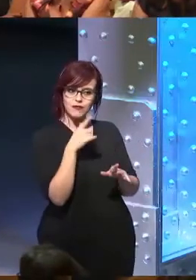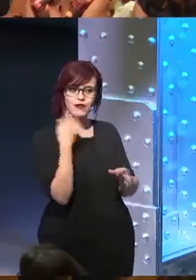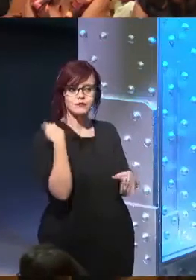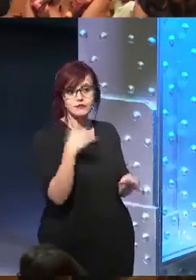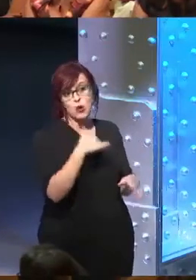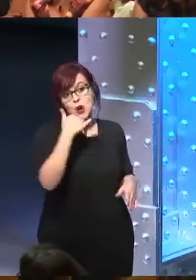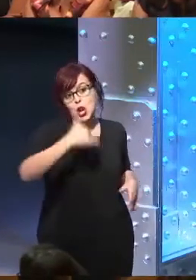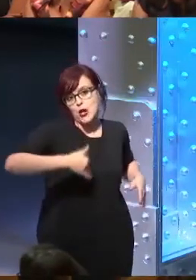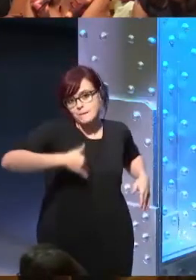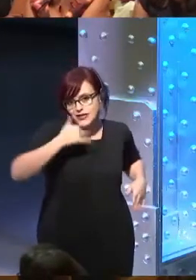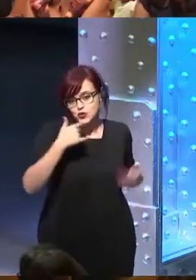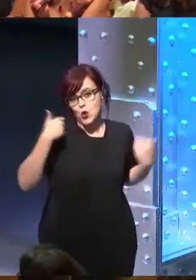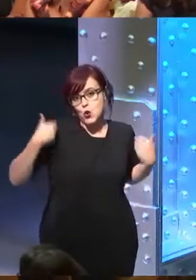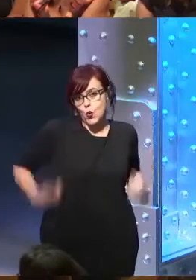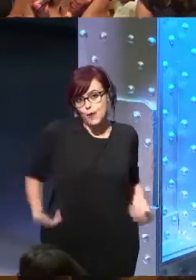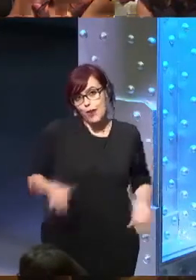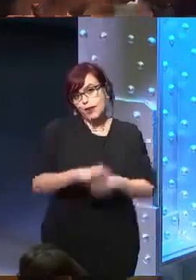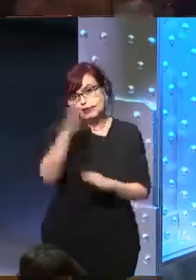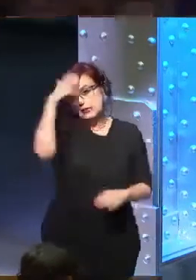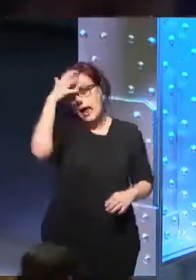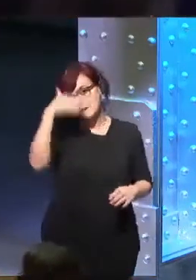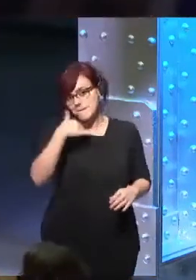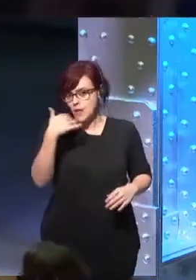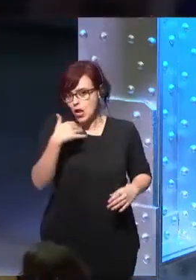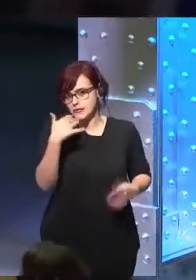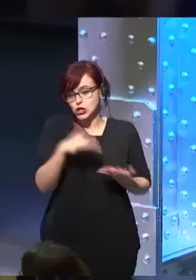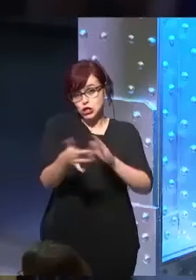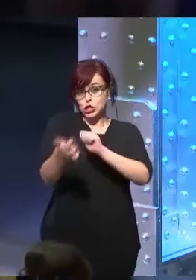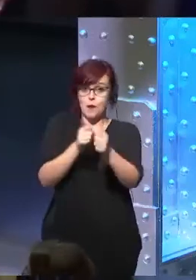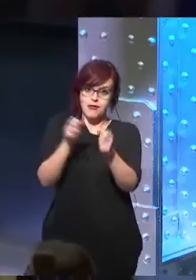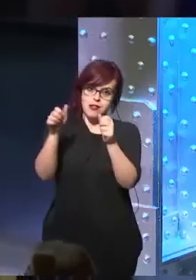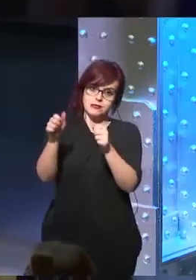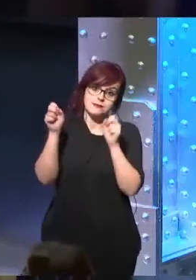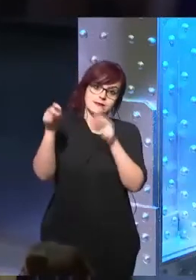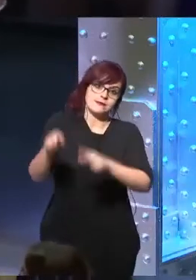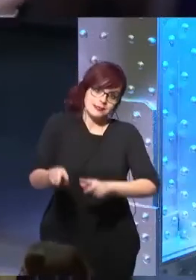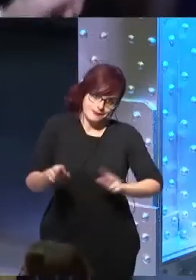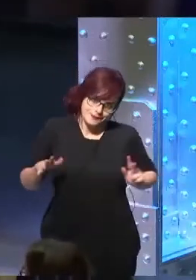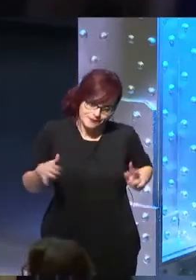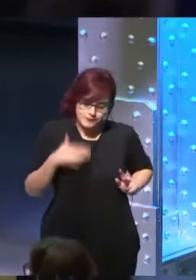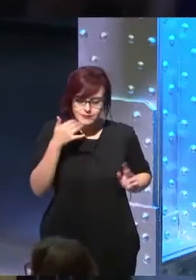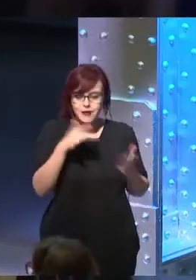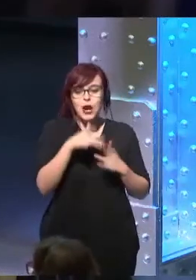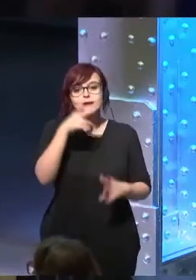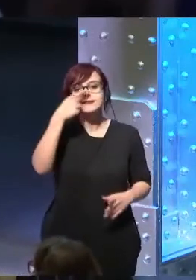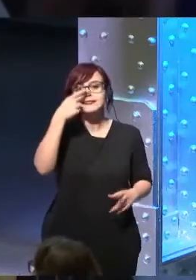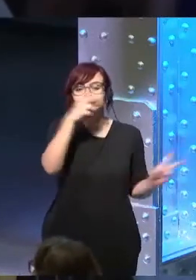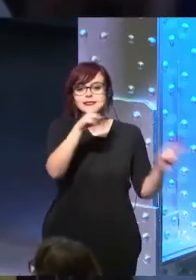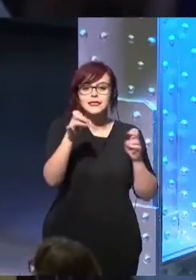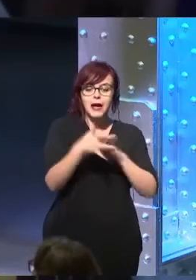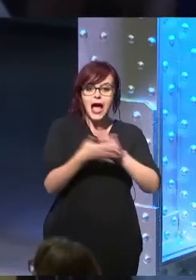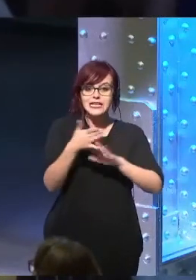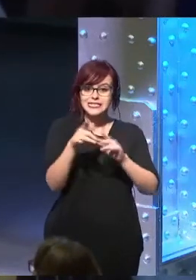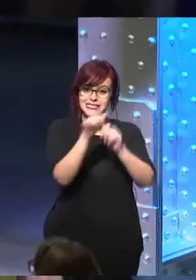right? Now, what's interesting about this is that scene,